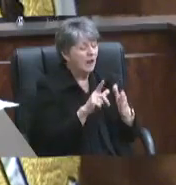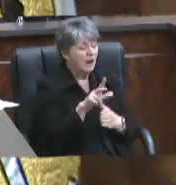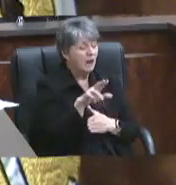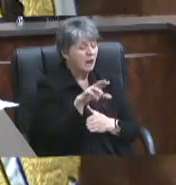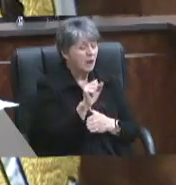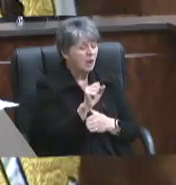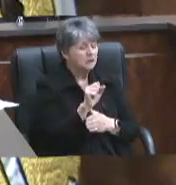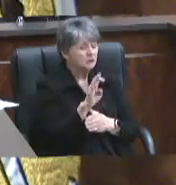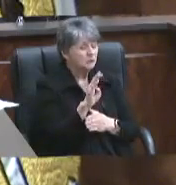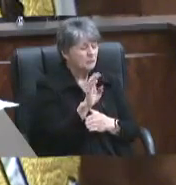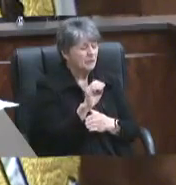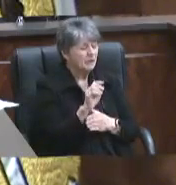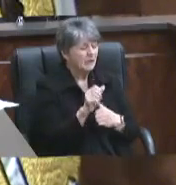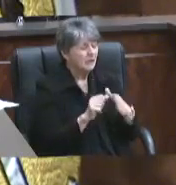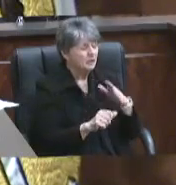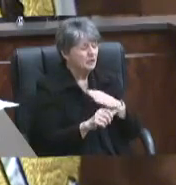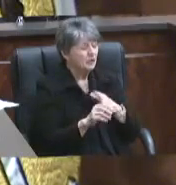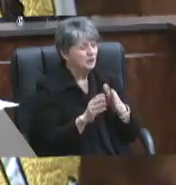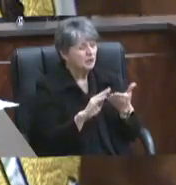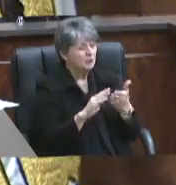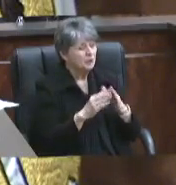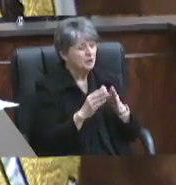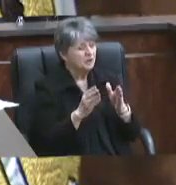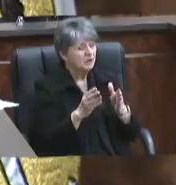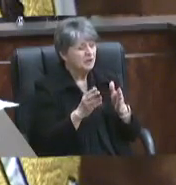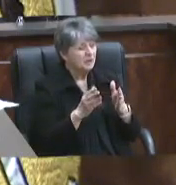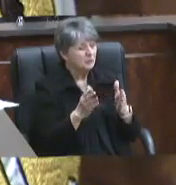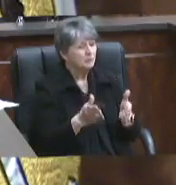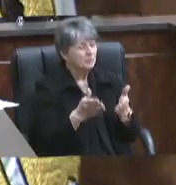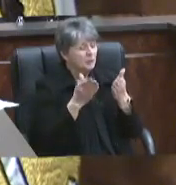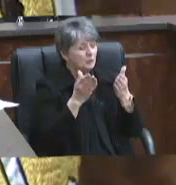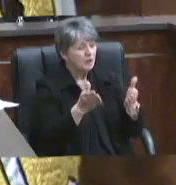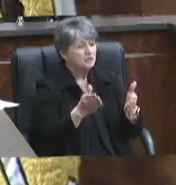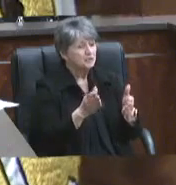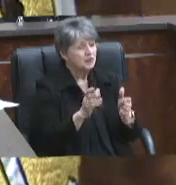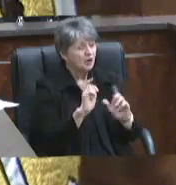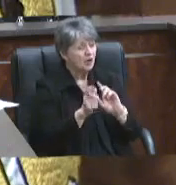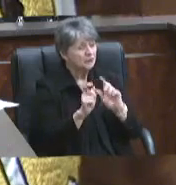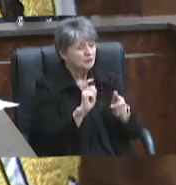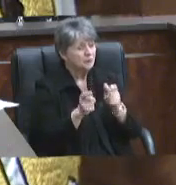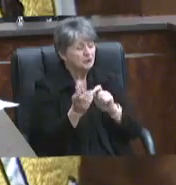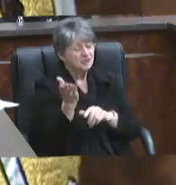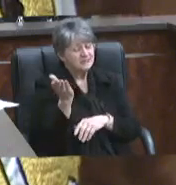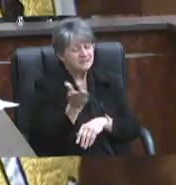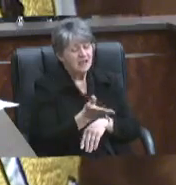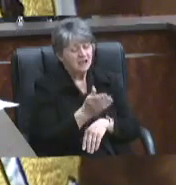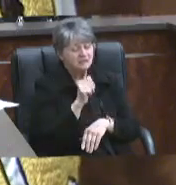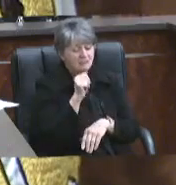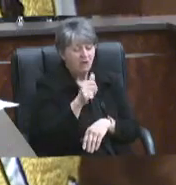budget is the community promotion contributions / nonprofits.